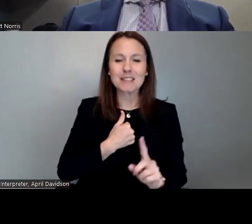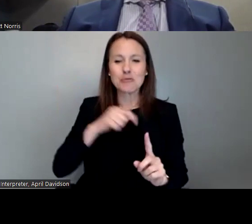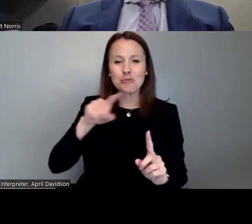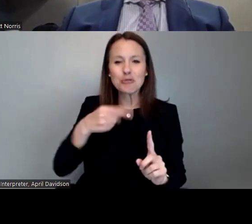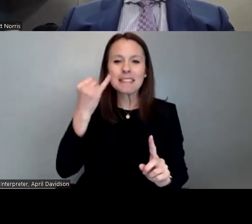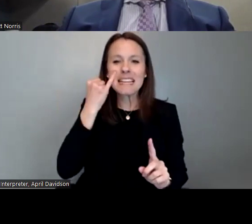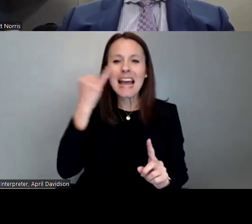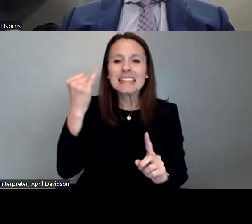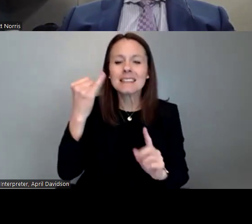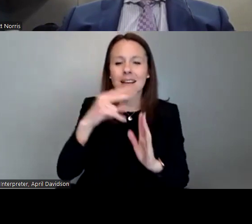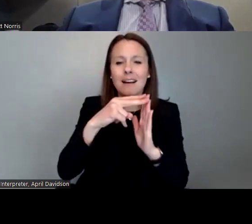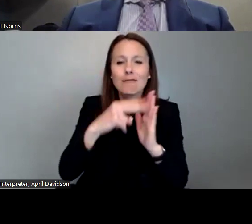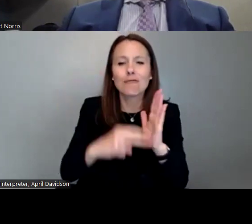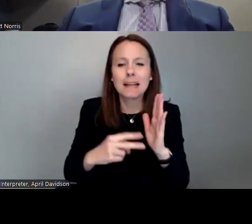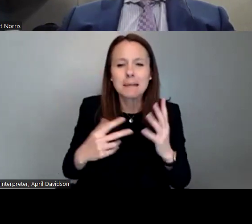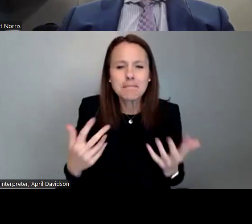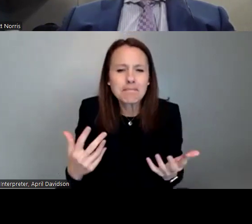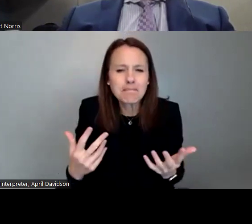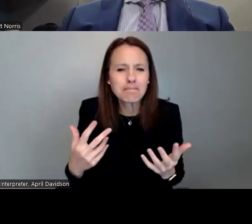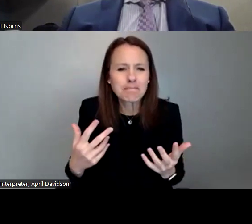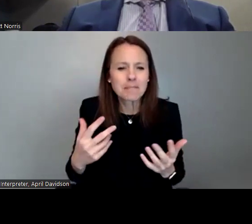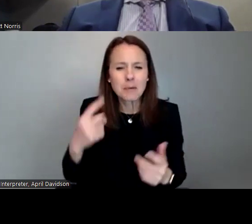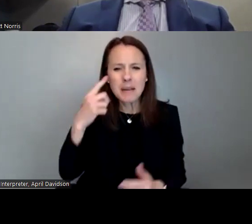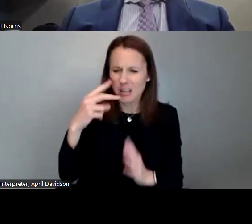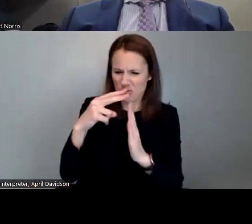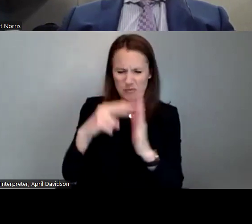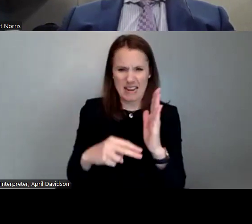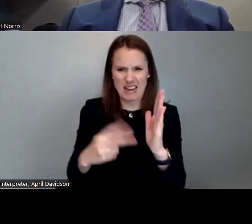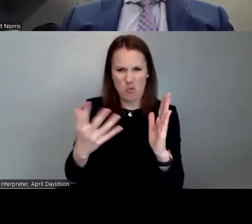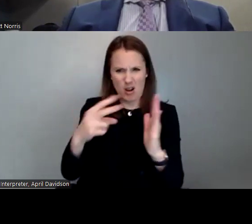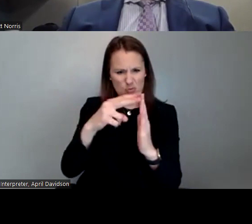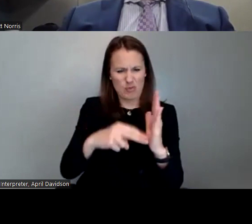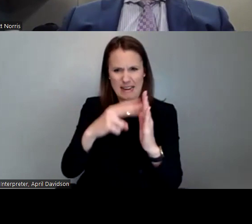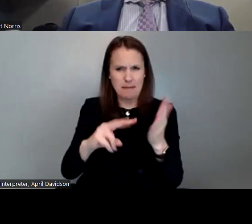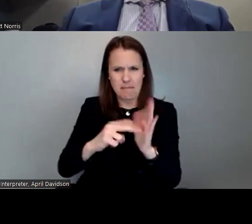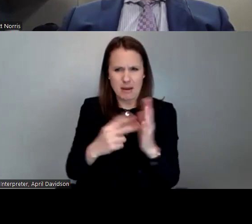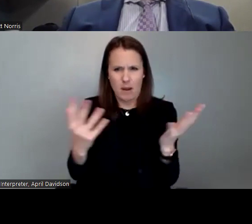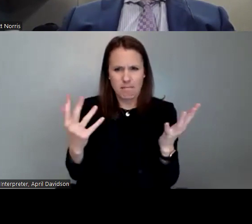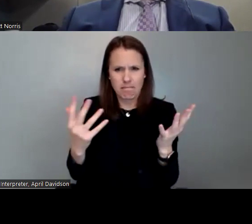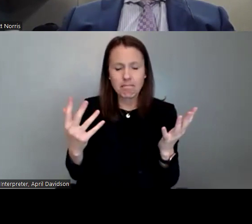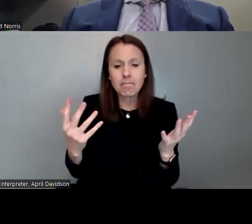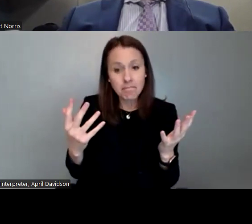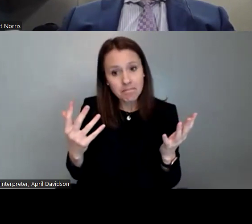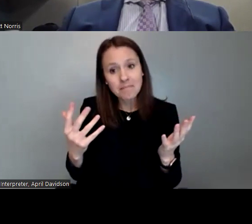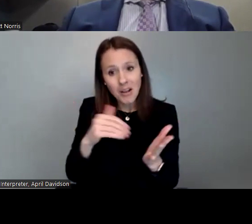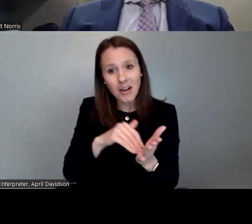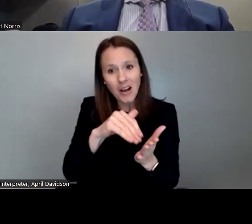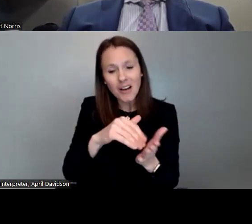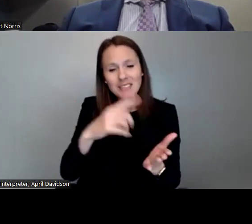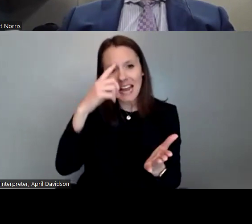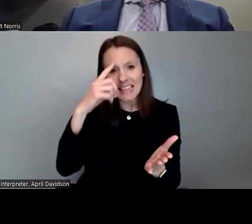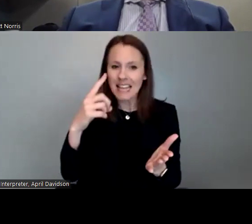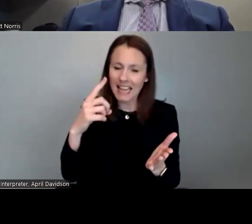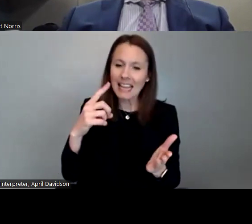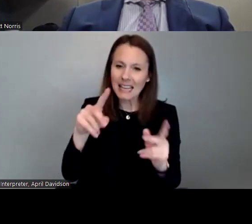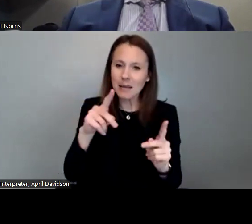of reading. What do we understand by reading? What is reading? And a lot of the time, I think the prejudice that